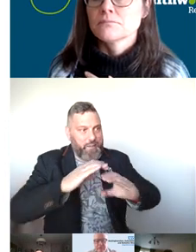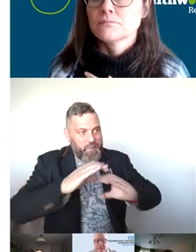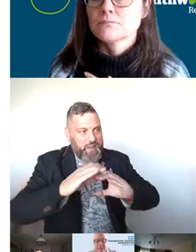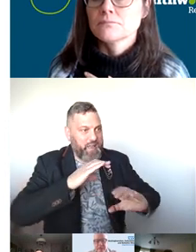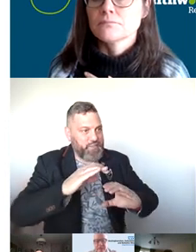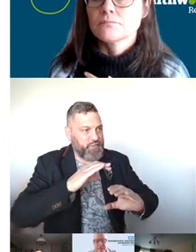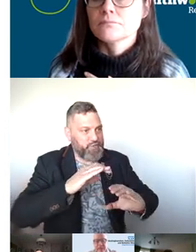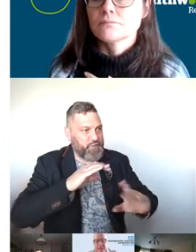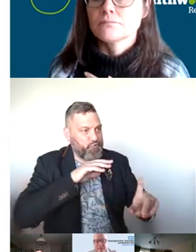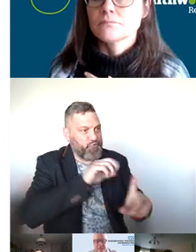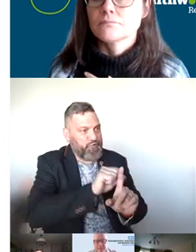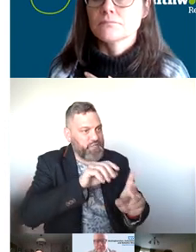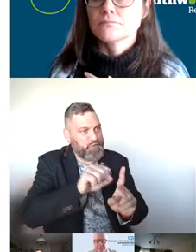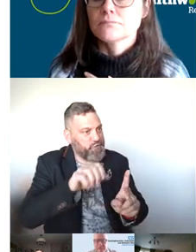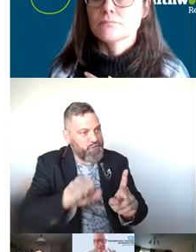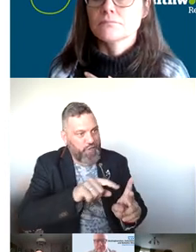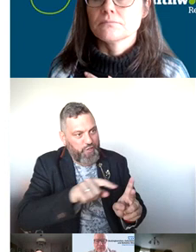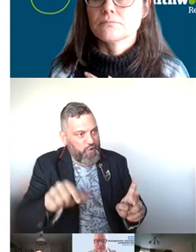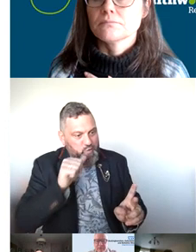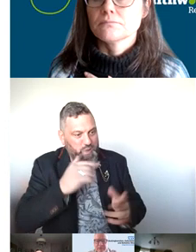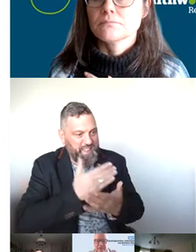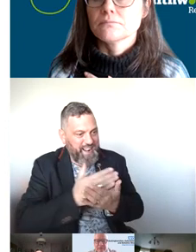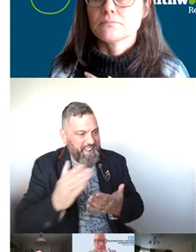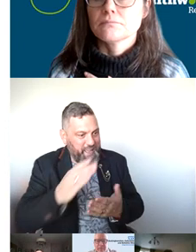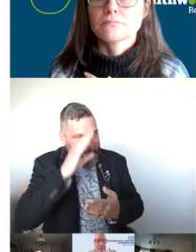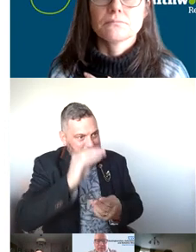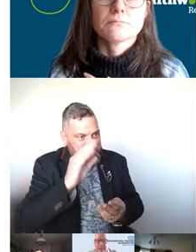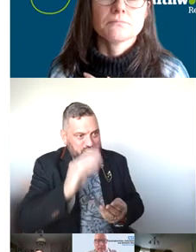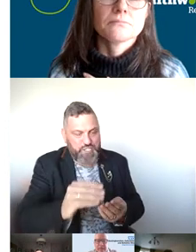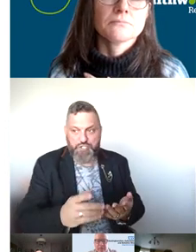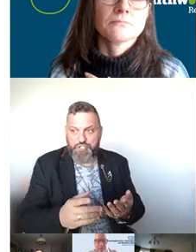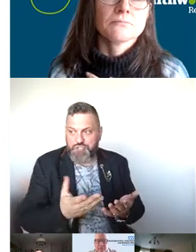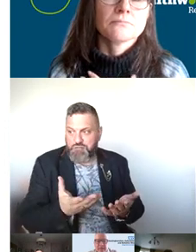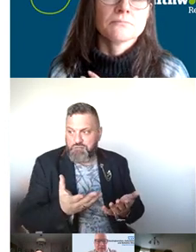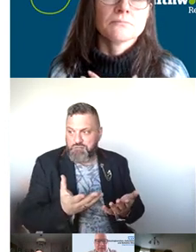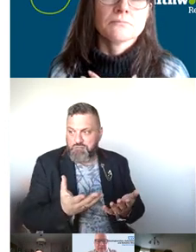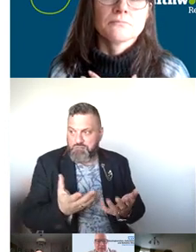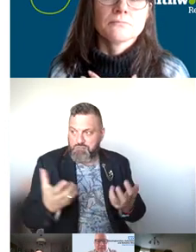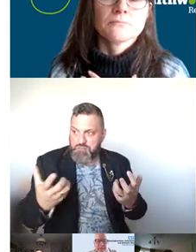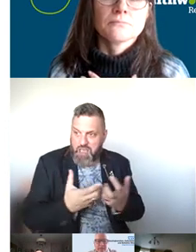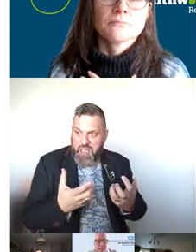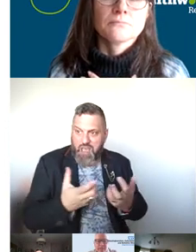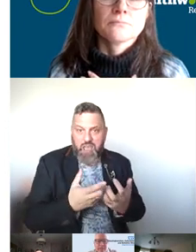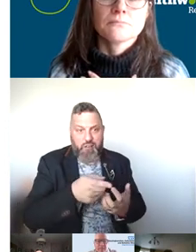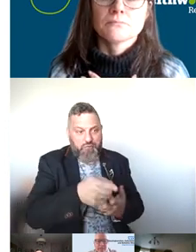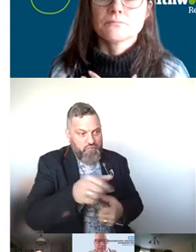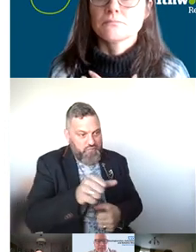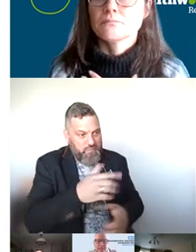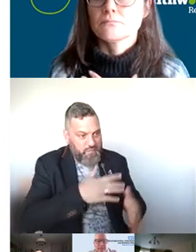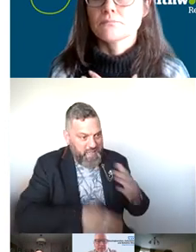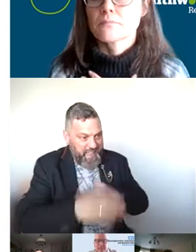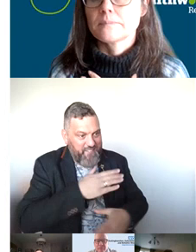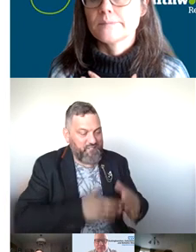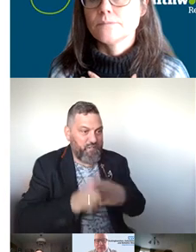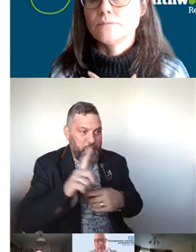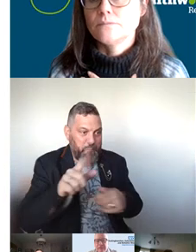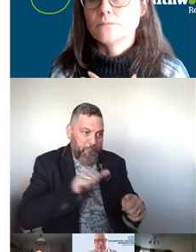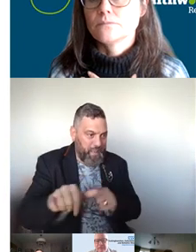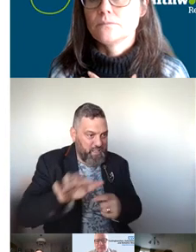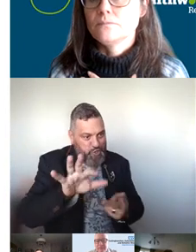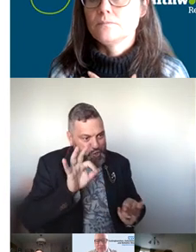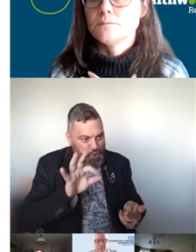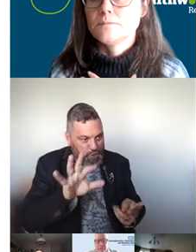reaching people with clear messages which give them advice about how to behave and you know what the better choices